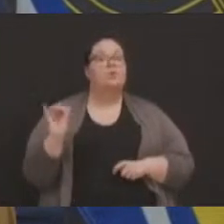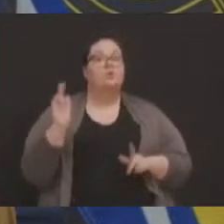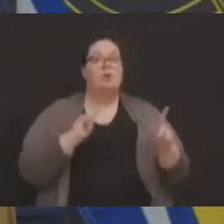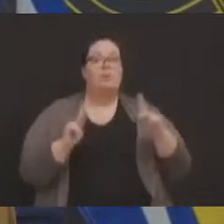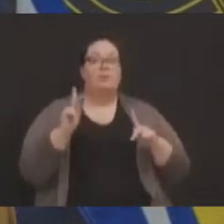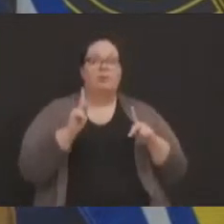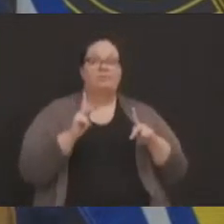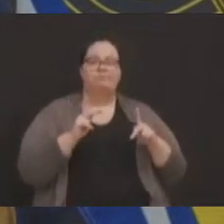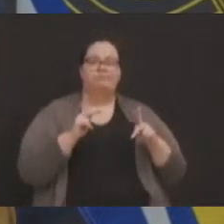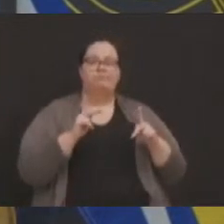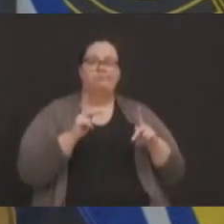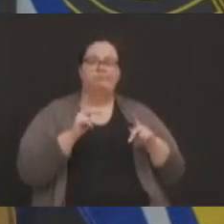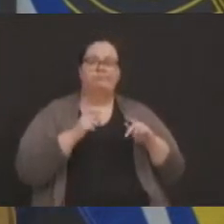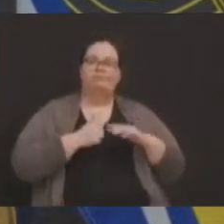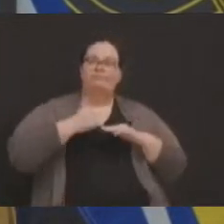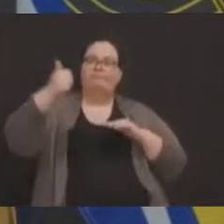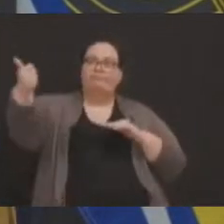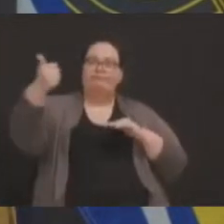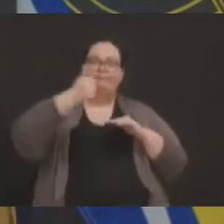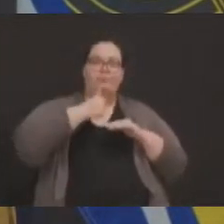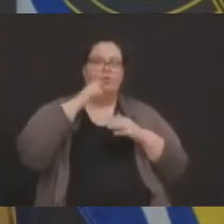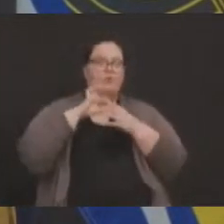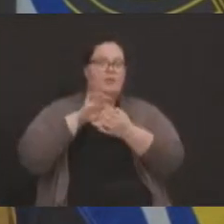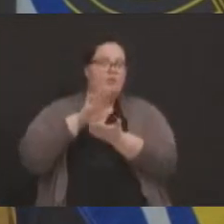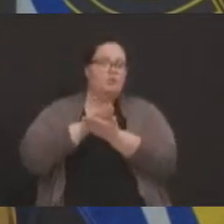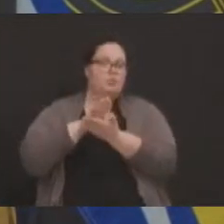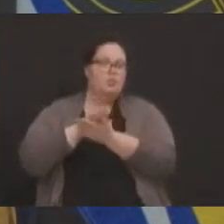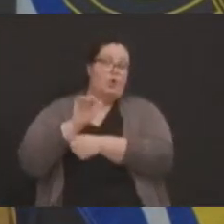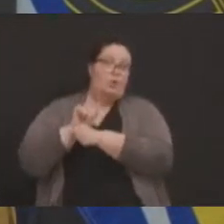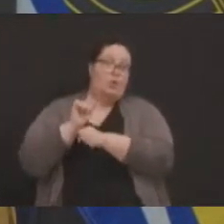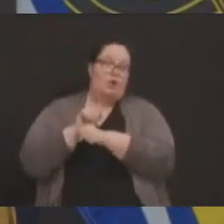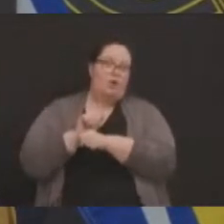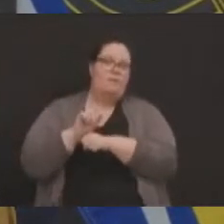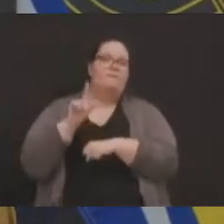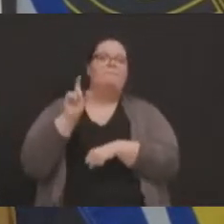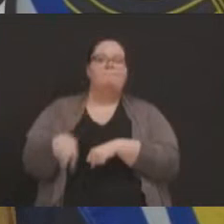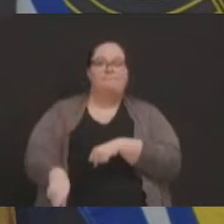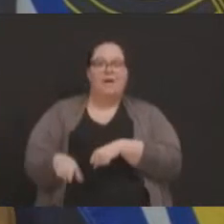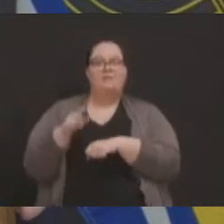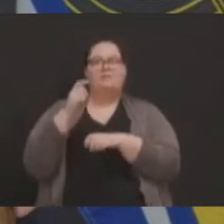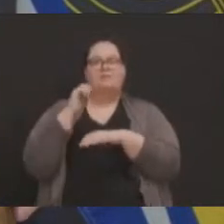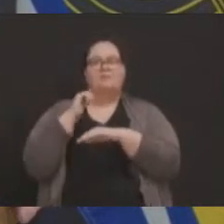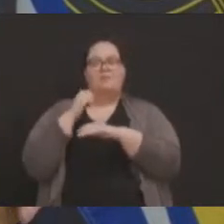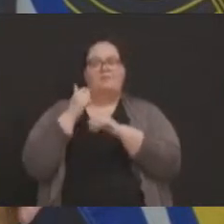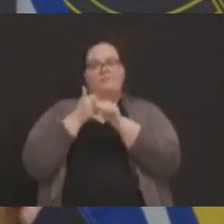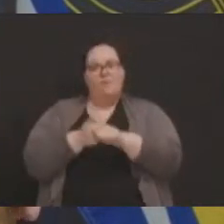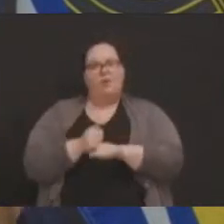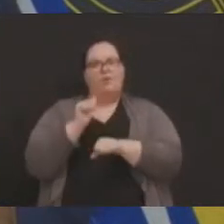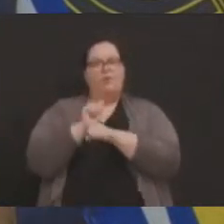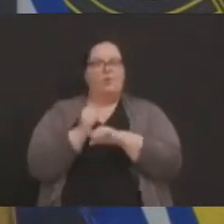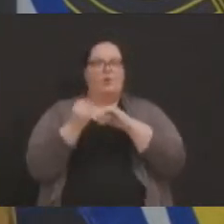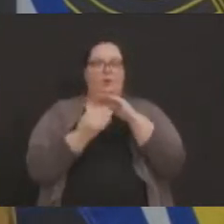testing. As Dr. Russell has said, testing access has been improved to make this easier.